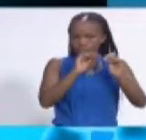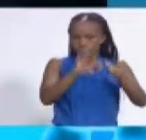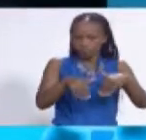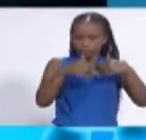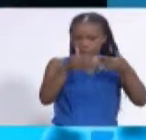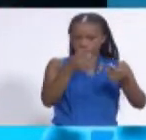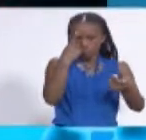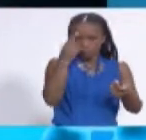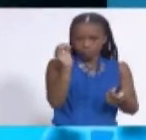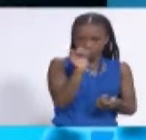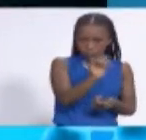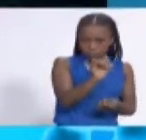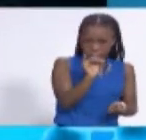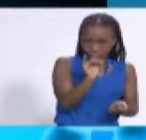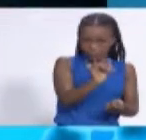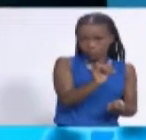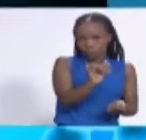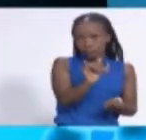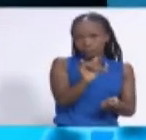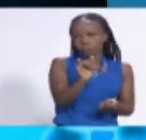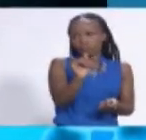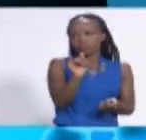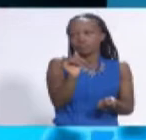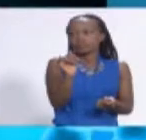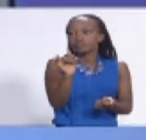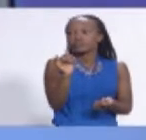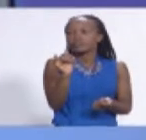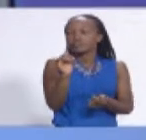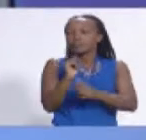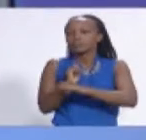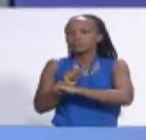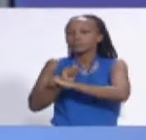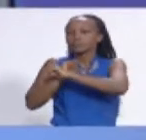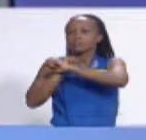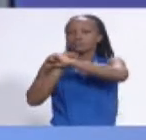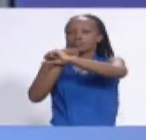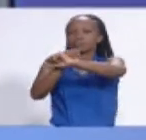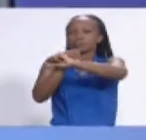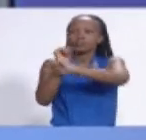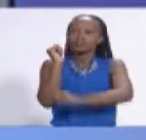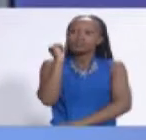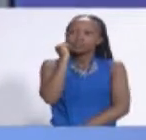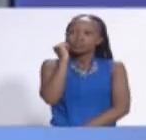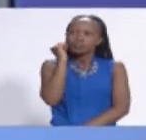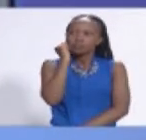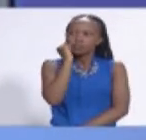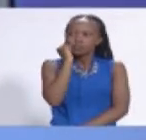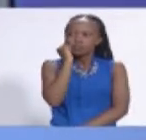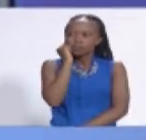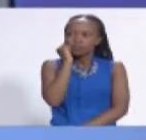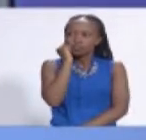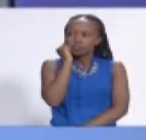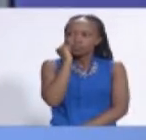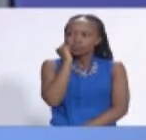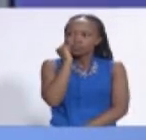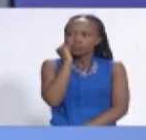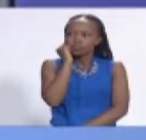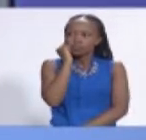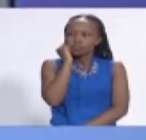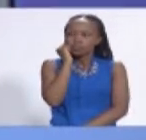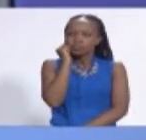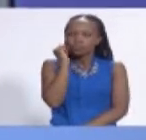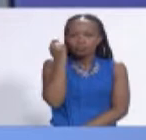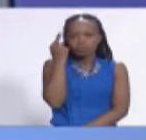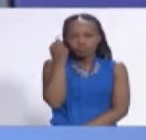for disinfection of public conveyance, well, rules for prevention of disease, the speedy intermittent of